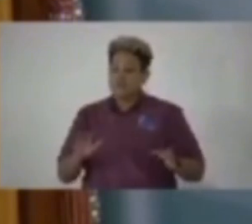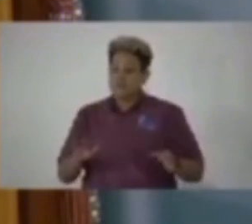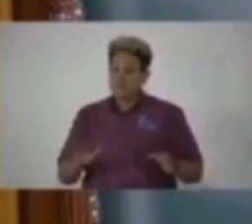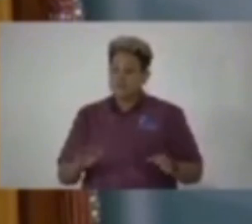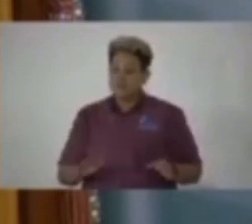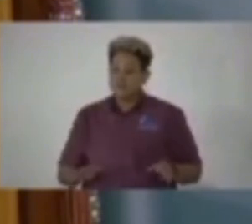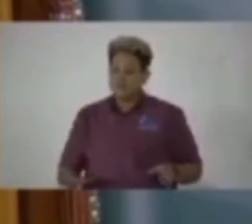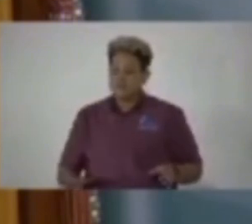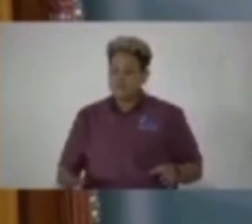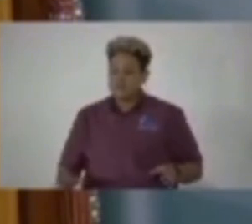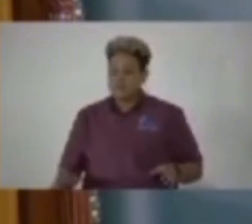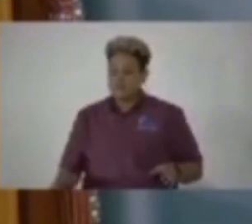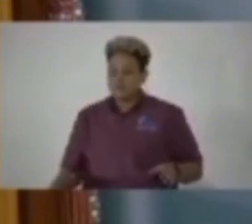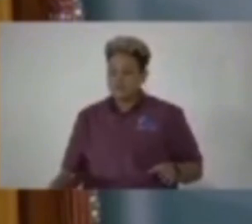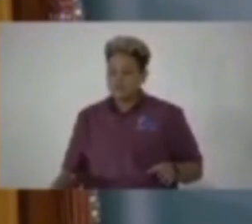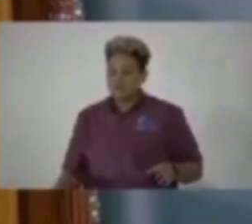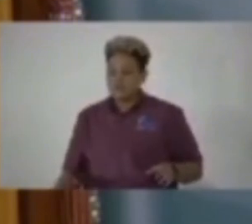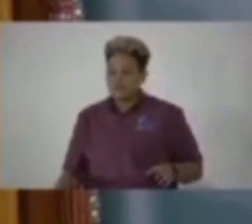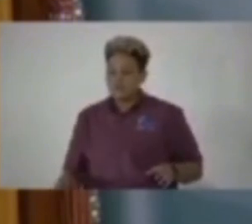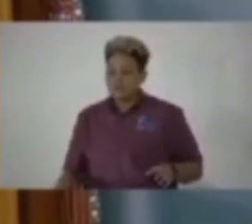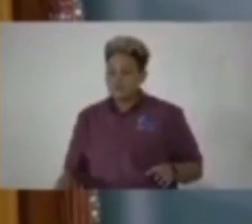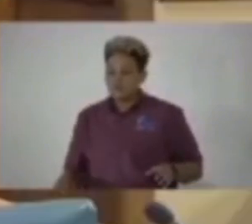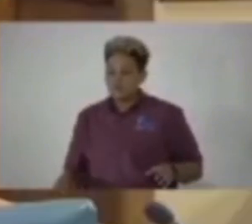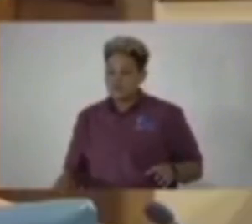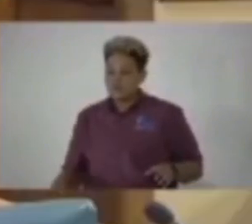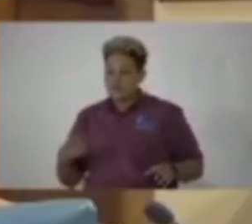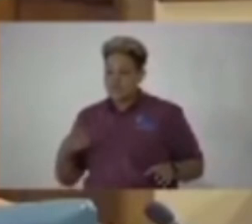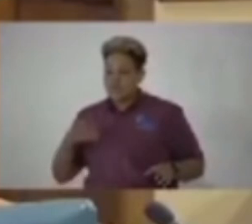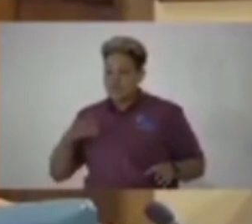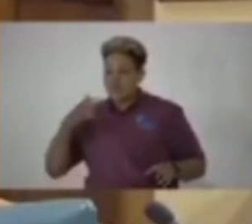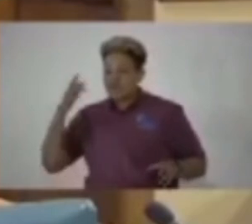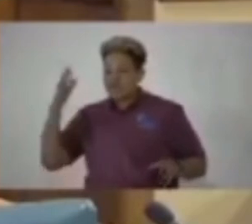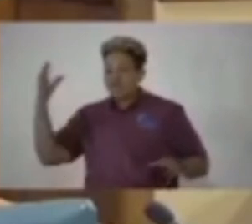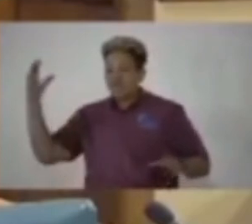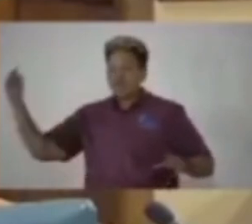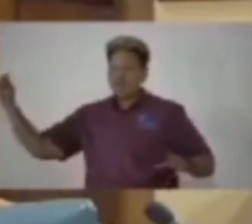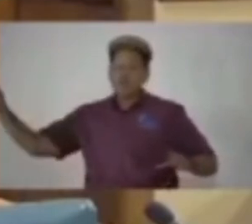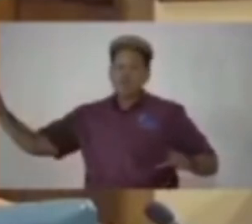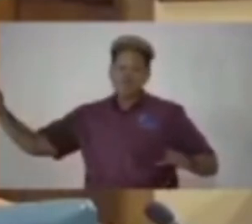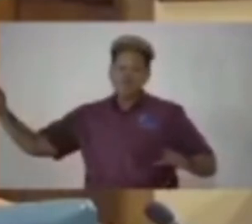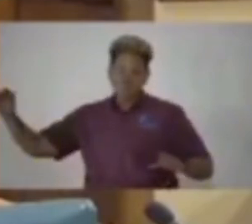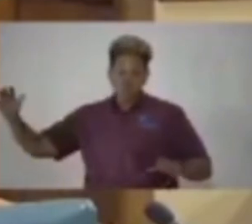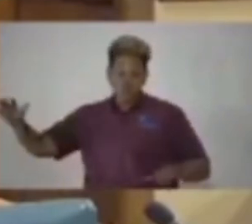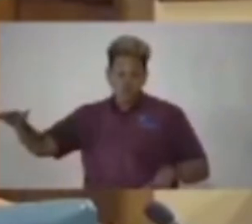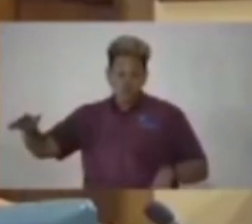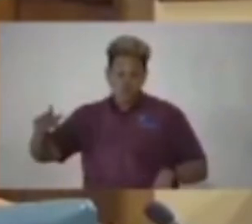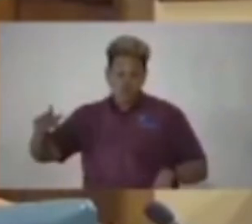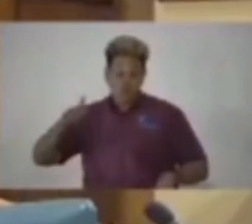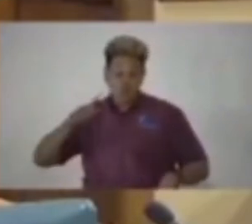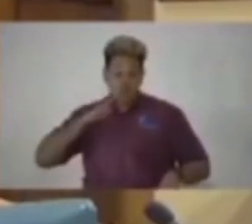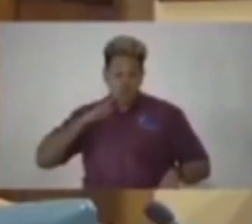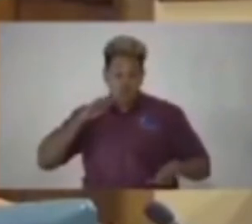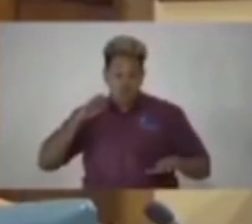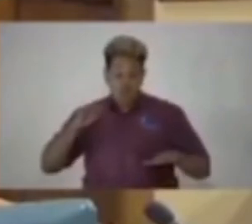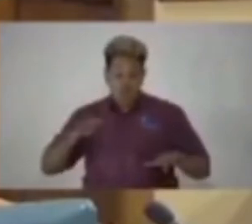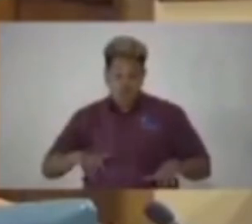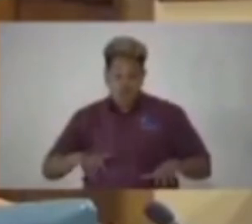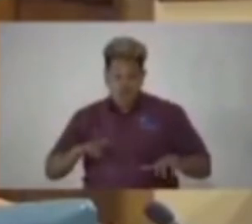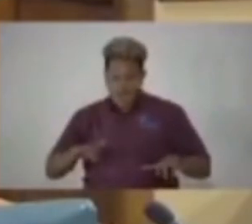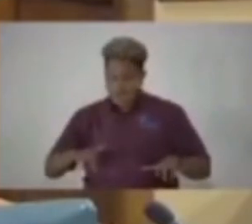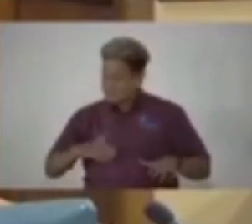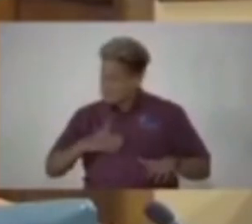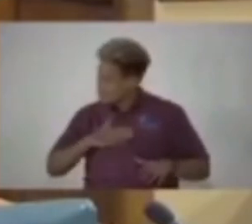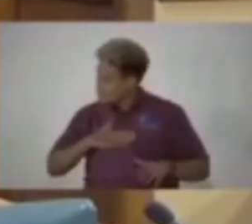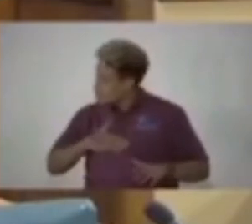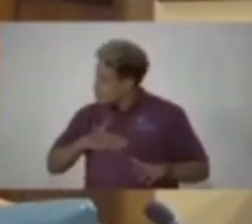will be announced shortly. And the country is going to be under some what I